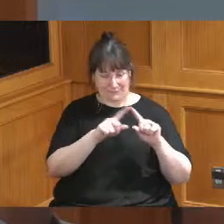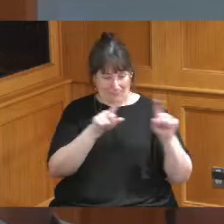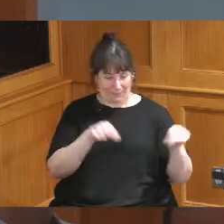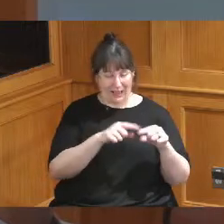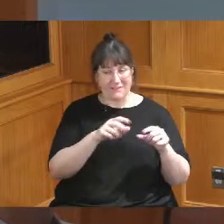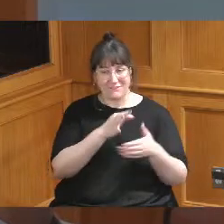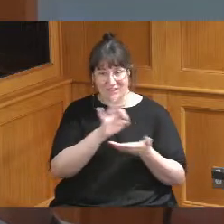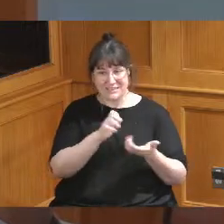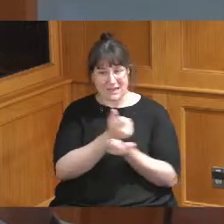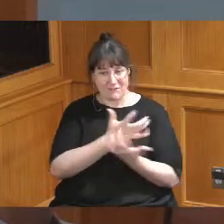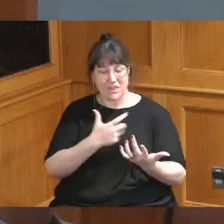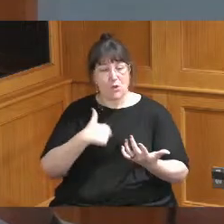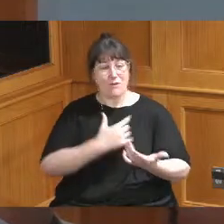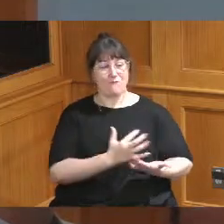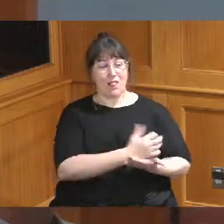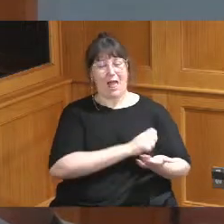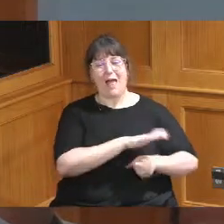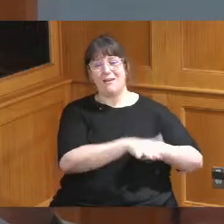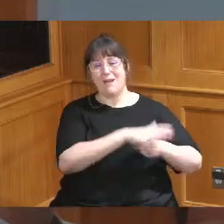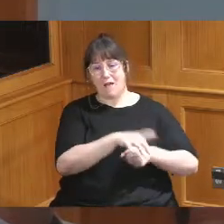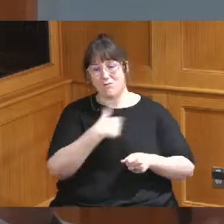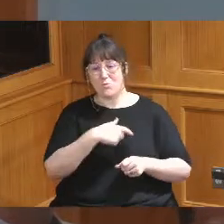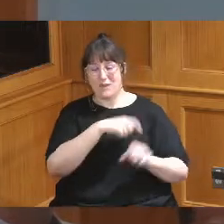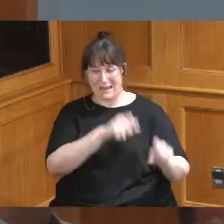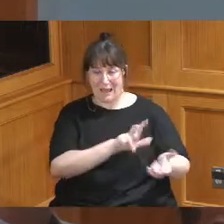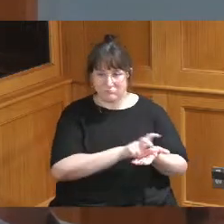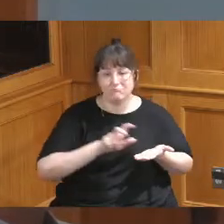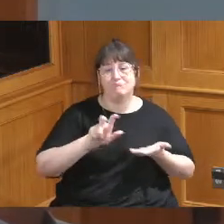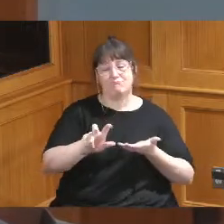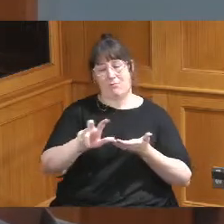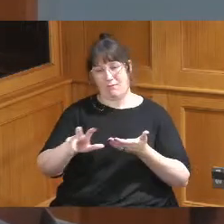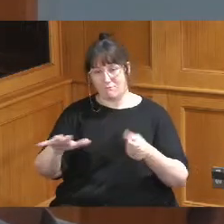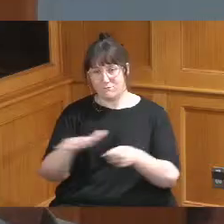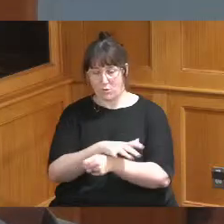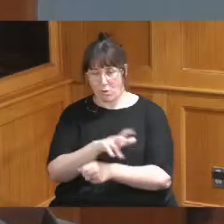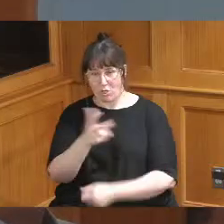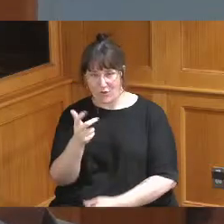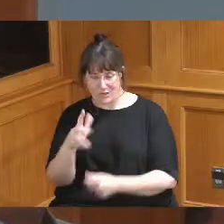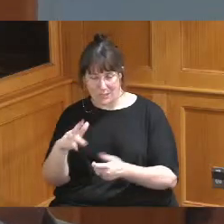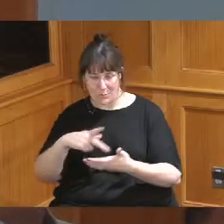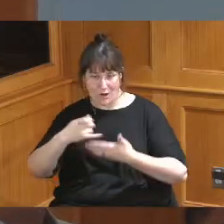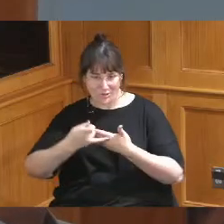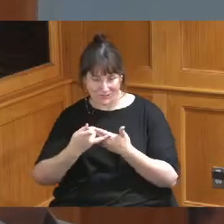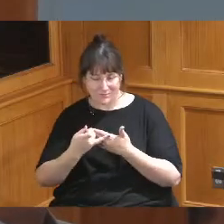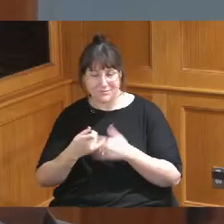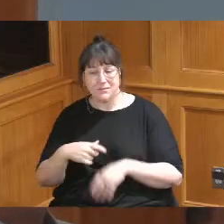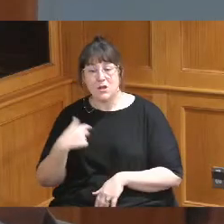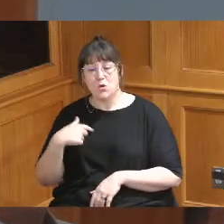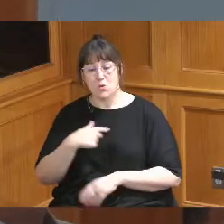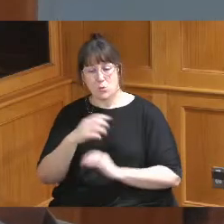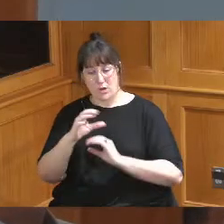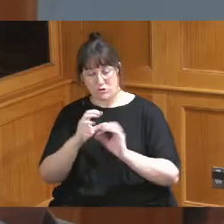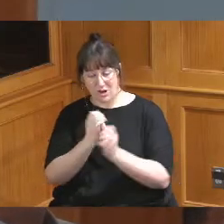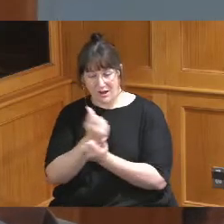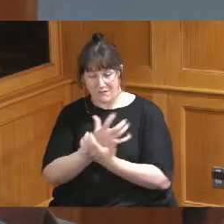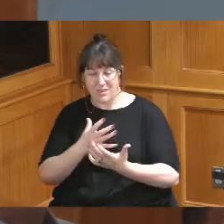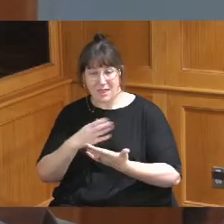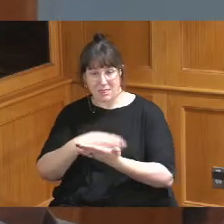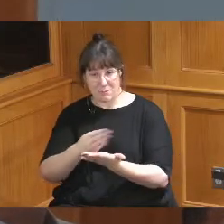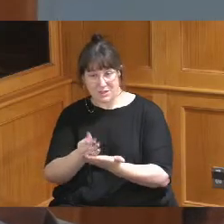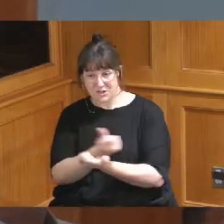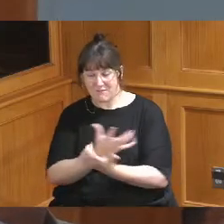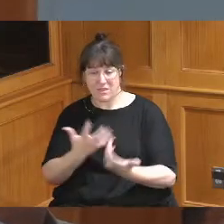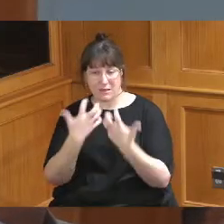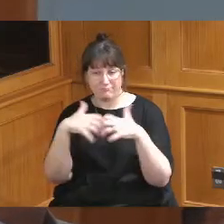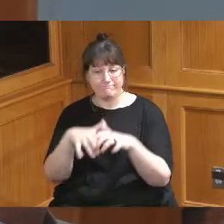anticipated. We feel that as a benefit to the county, have all these needed projects constructed while working within the fund's budgetary